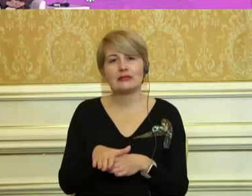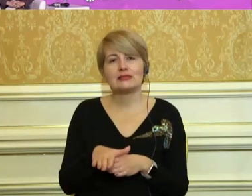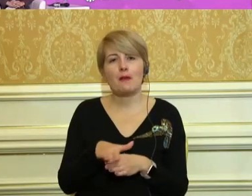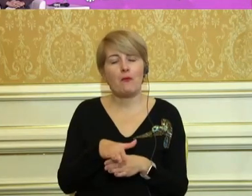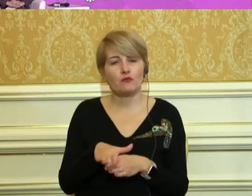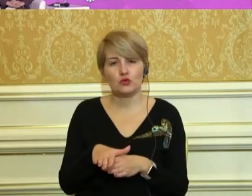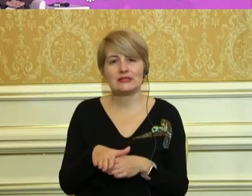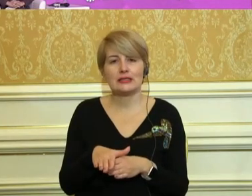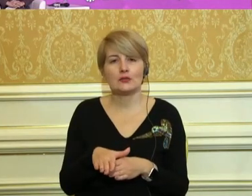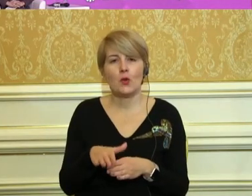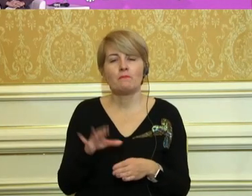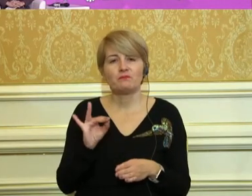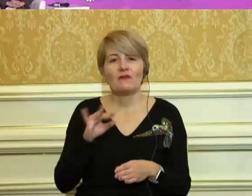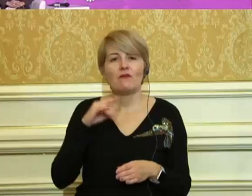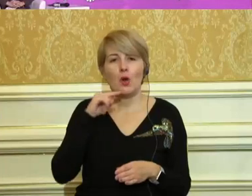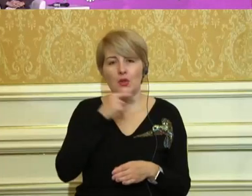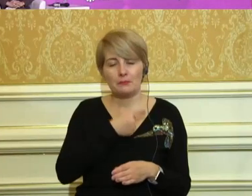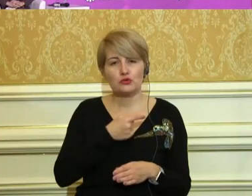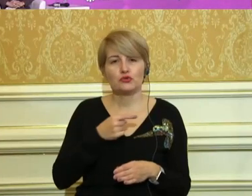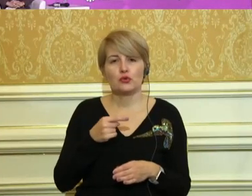for the women to realize themselves,